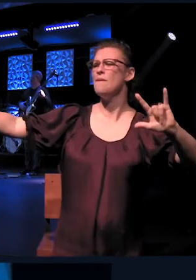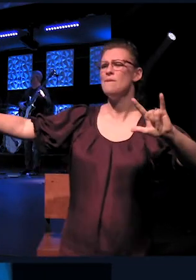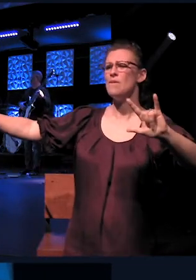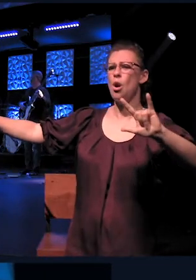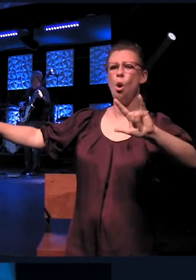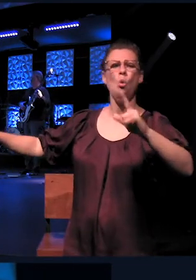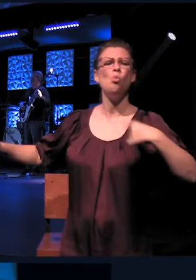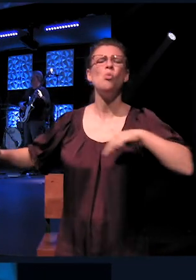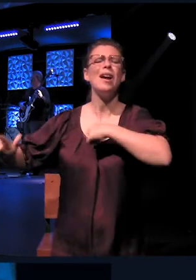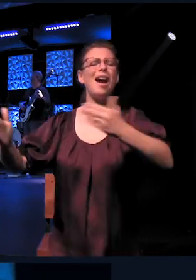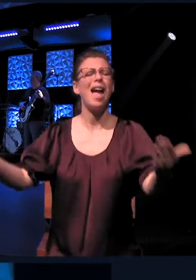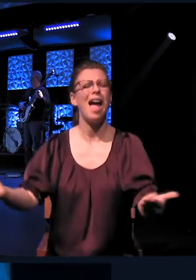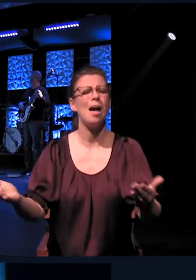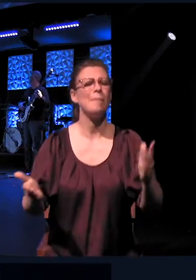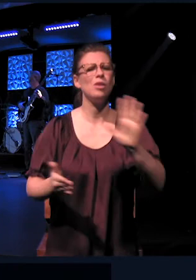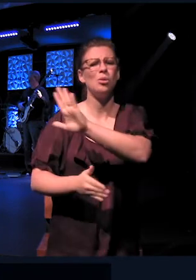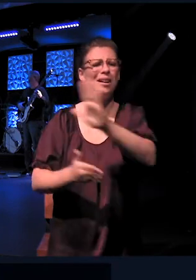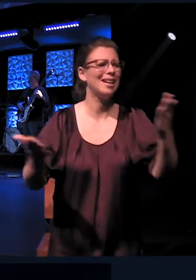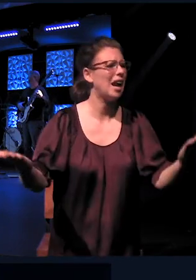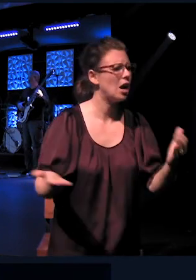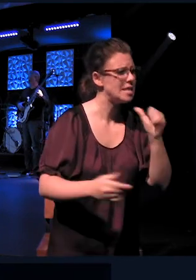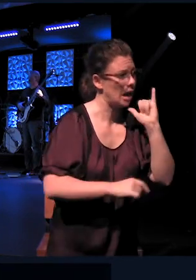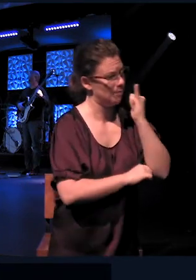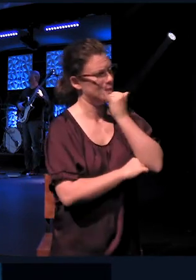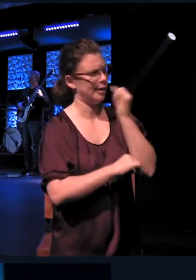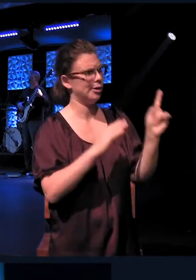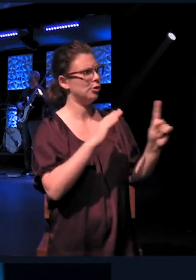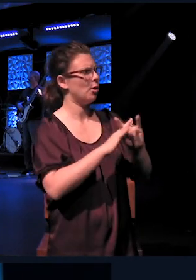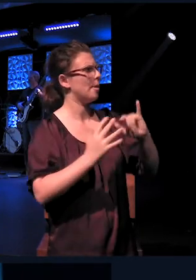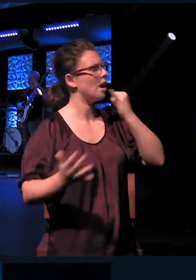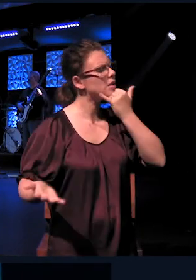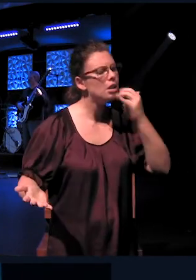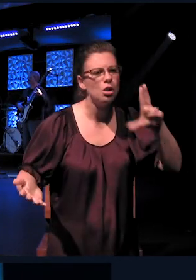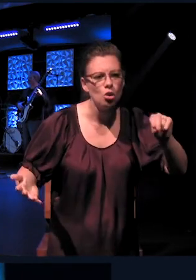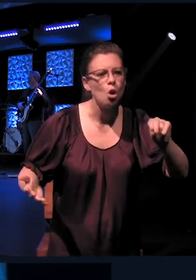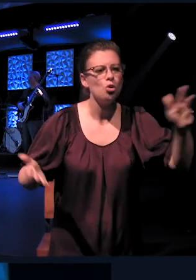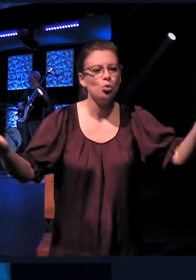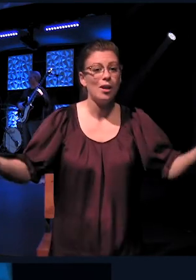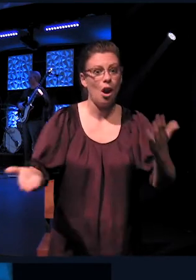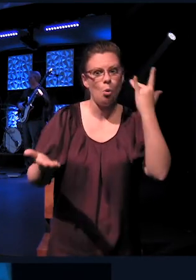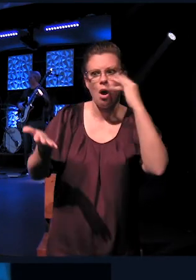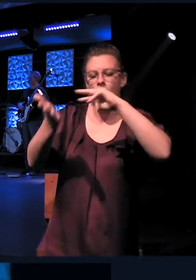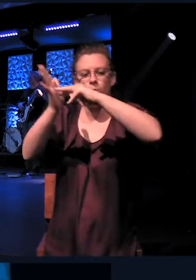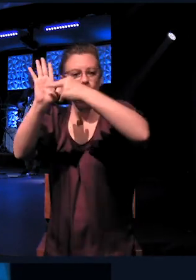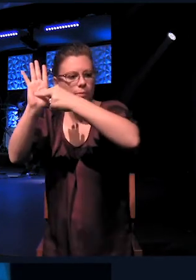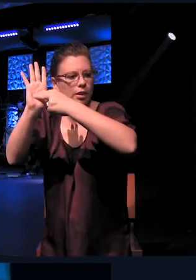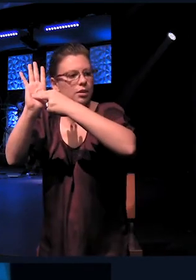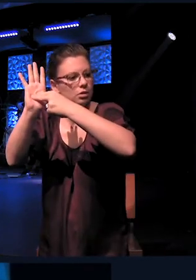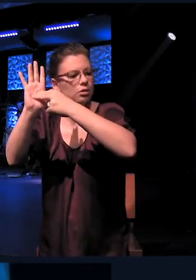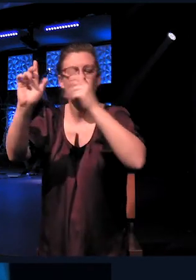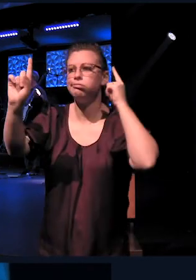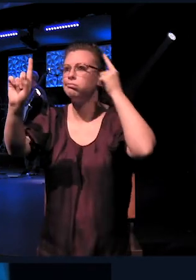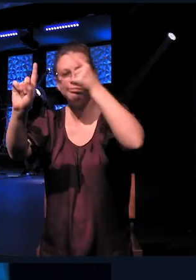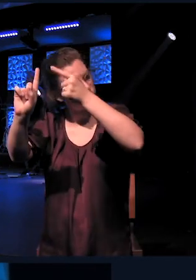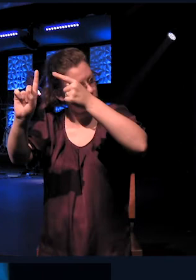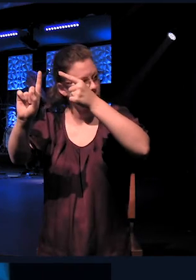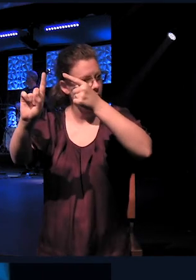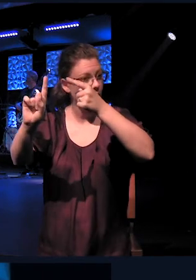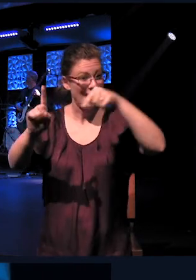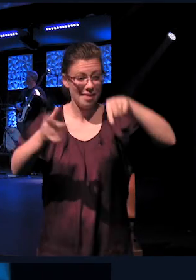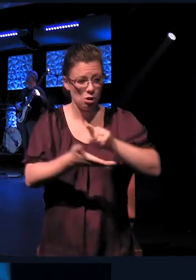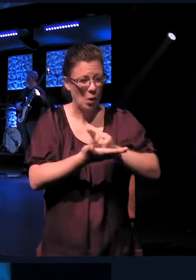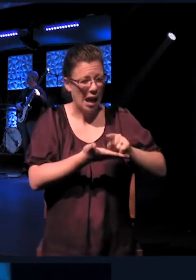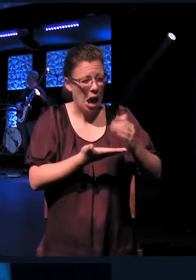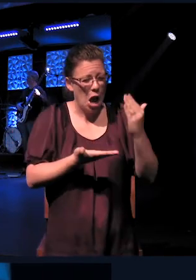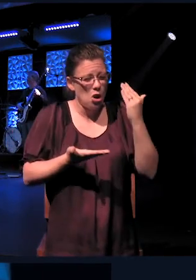that you're here. It's not a mistake. You're here for a purpose. And so as you go into this week, know that you